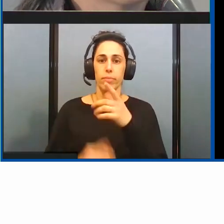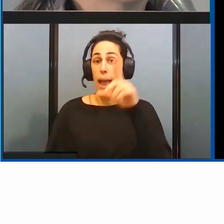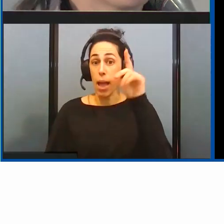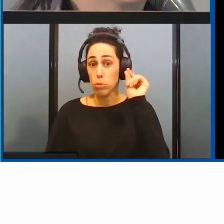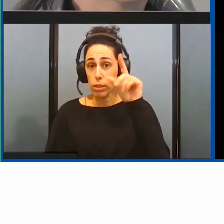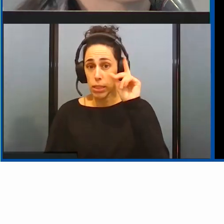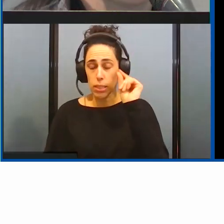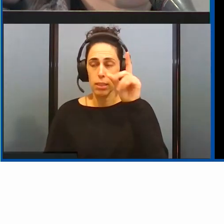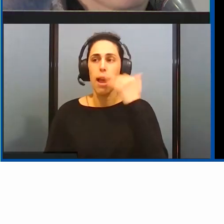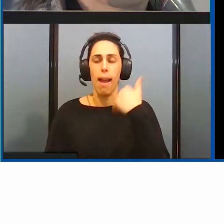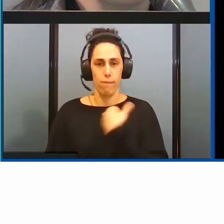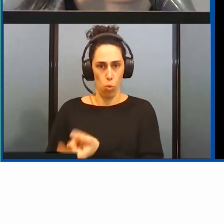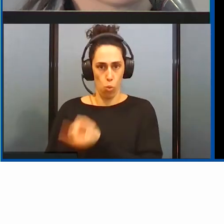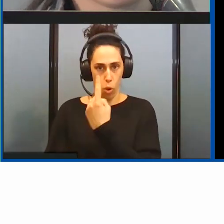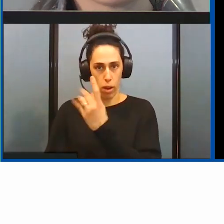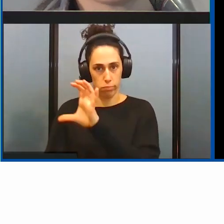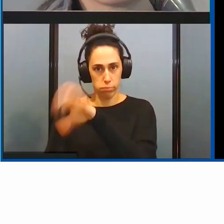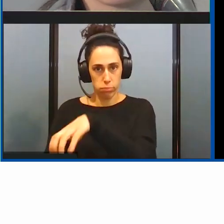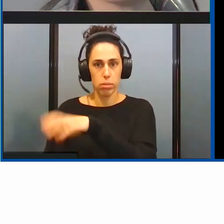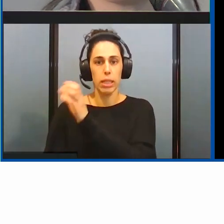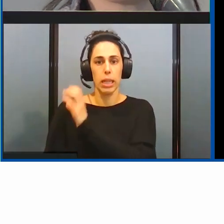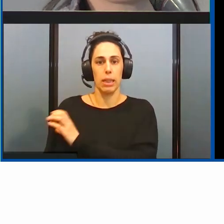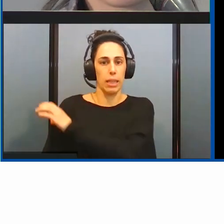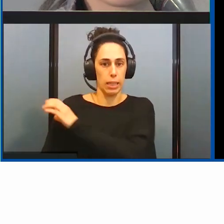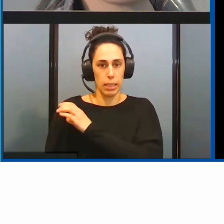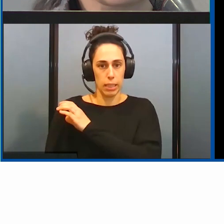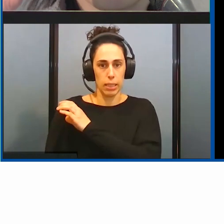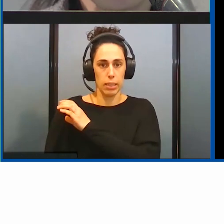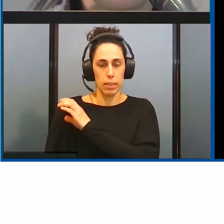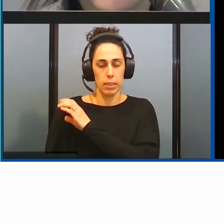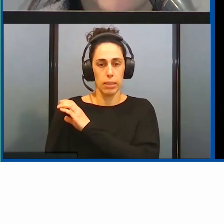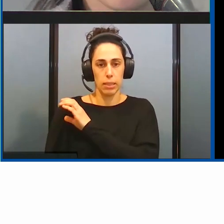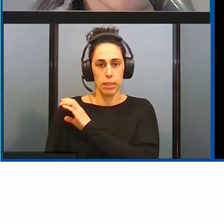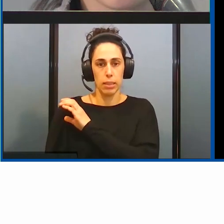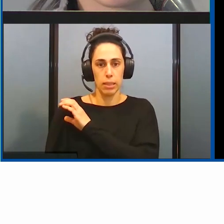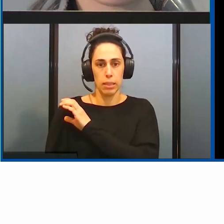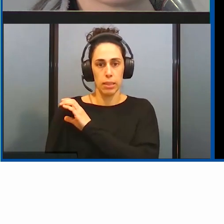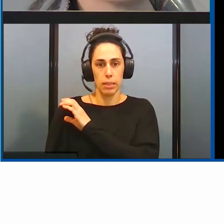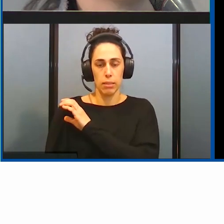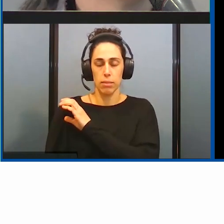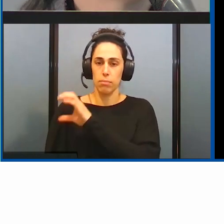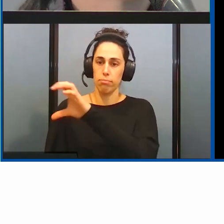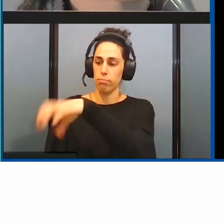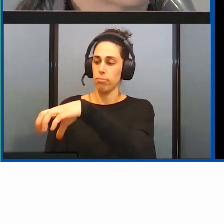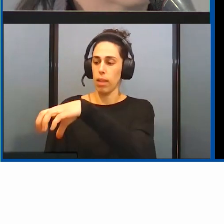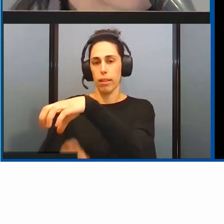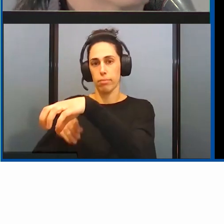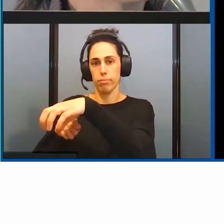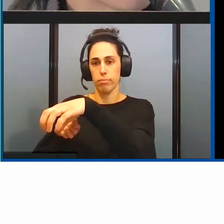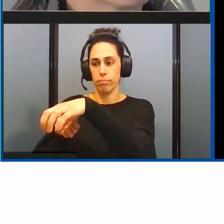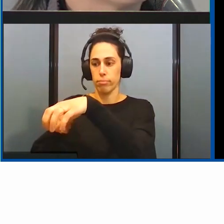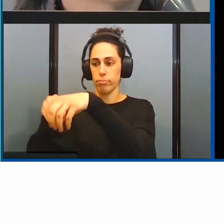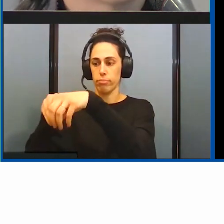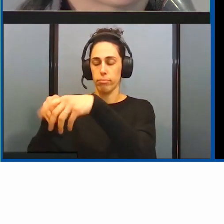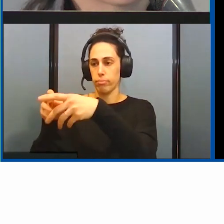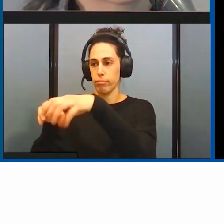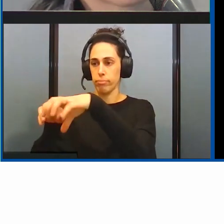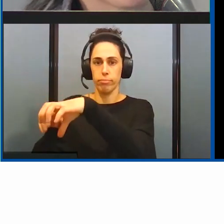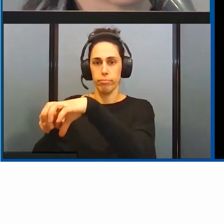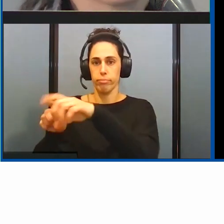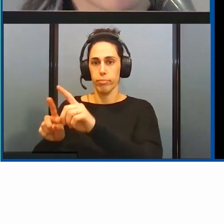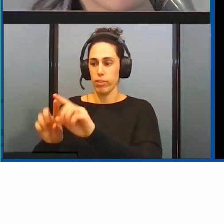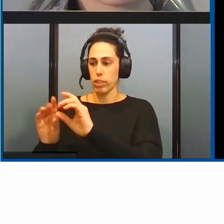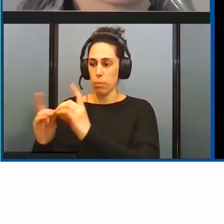one clinic with multi kind of satellites to cover Hamilton. But